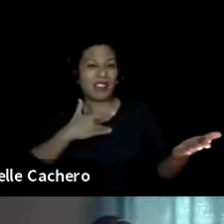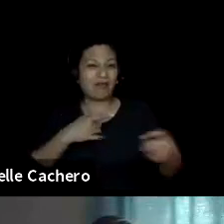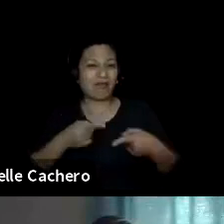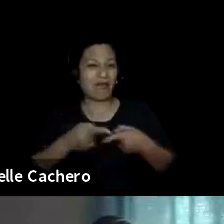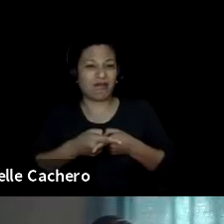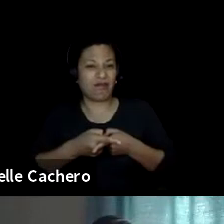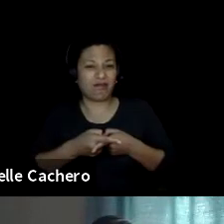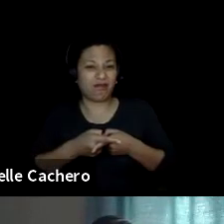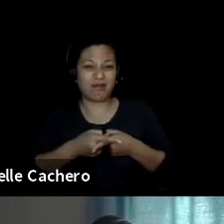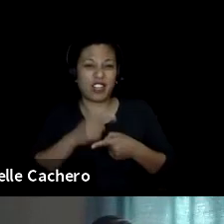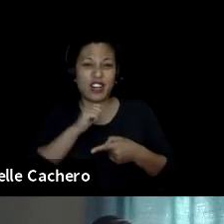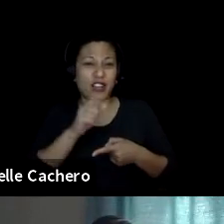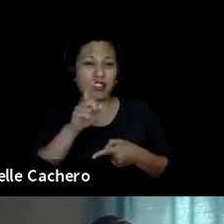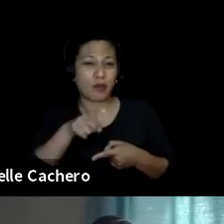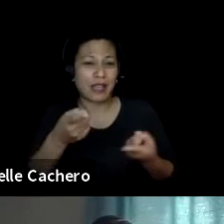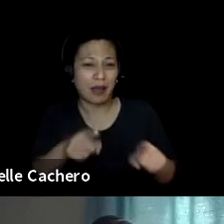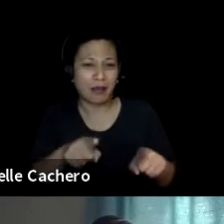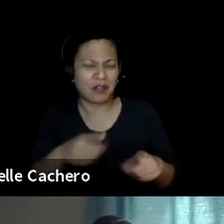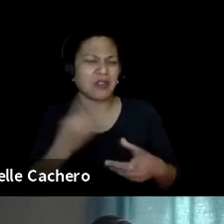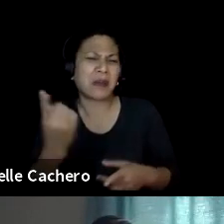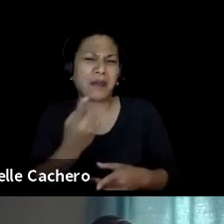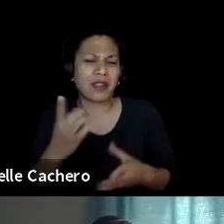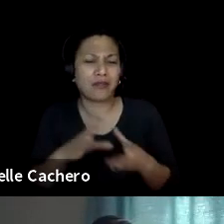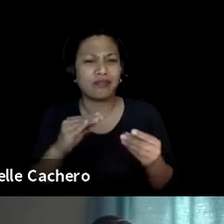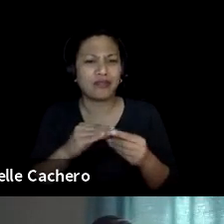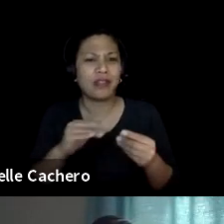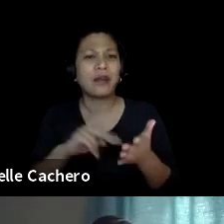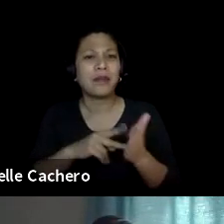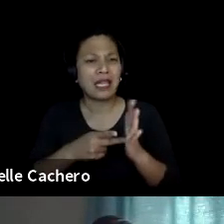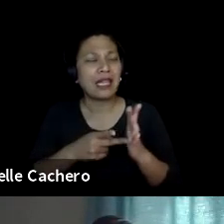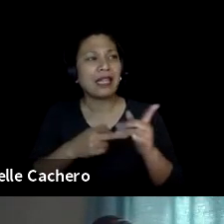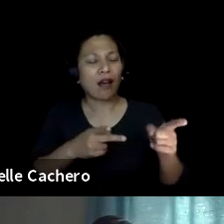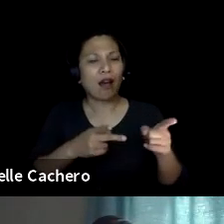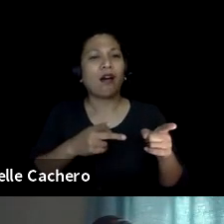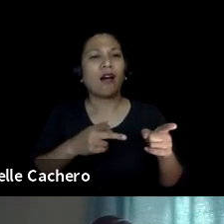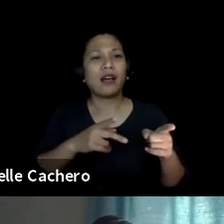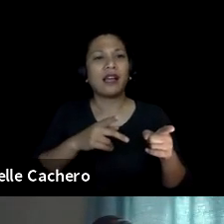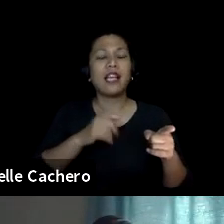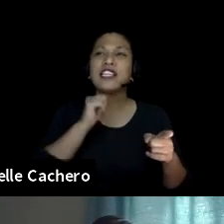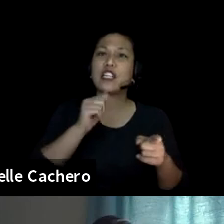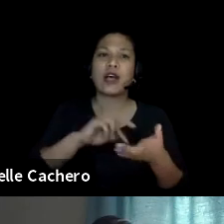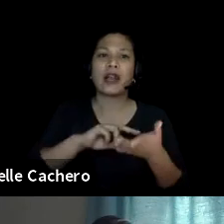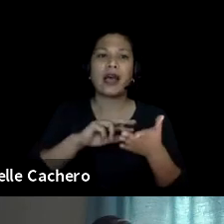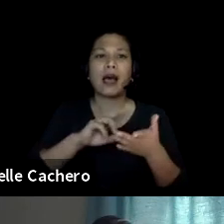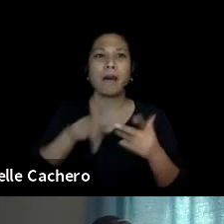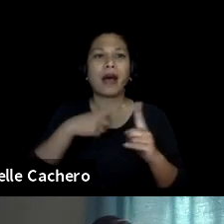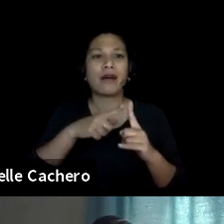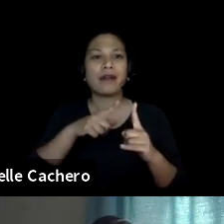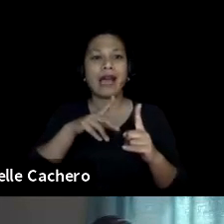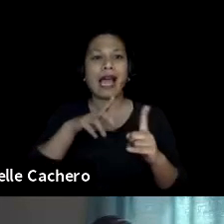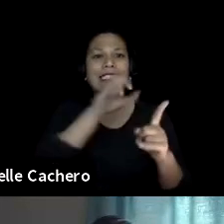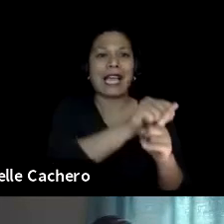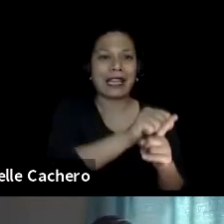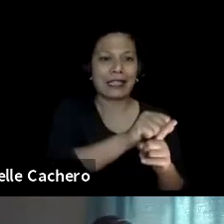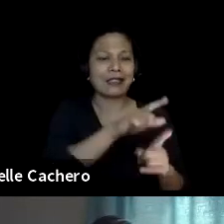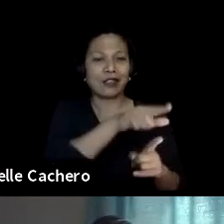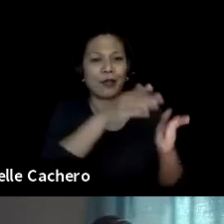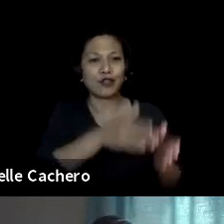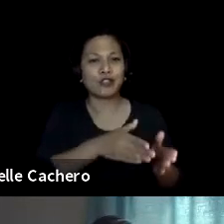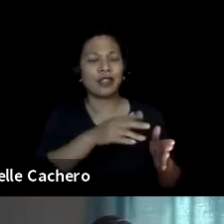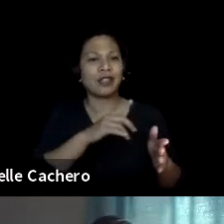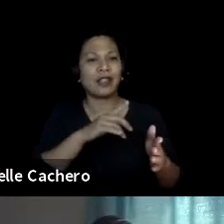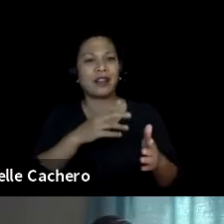happening. And then that kind of hopefully deflects from that individual who might be experiencing the